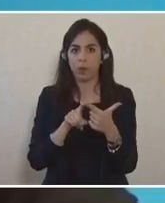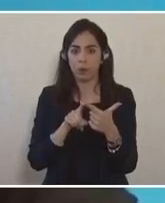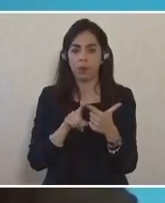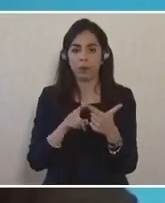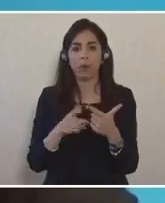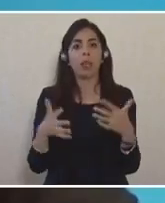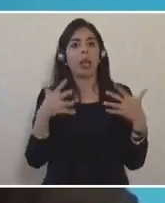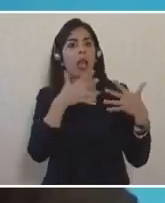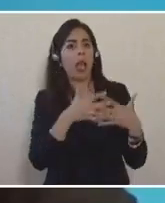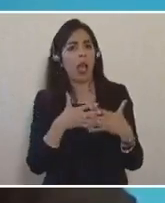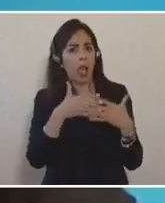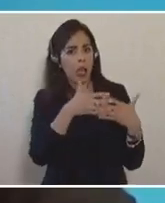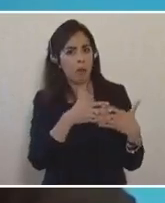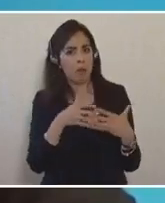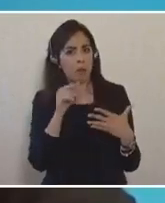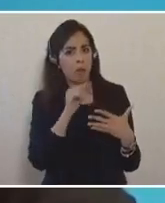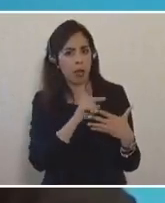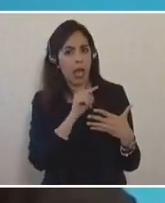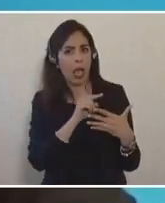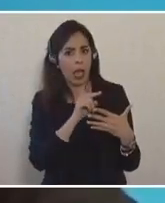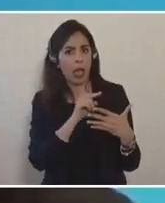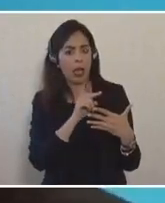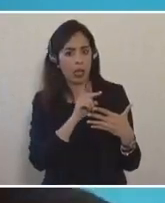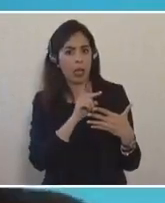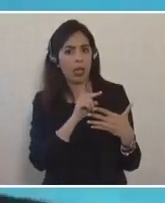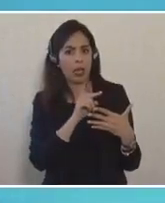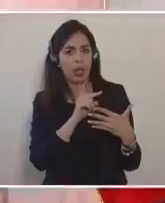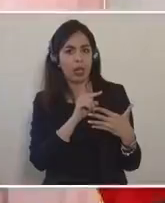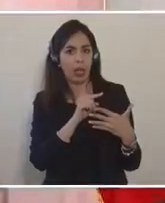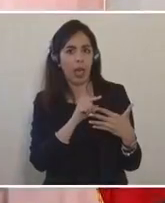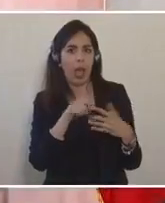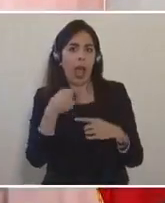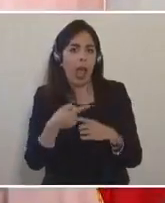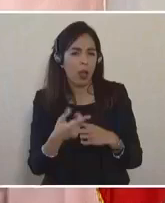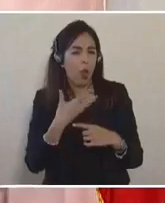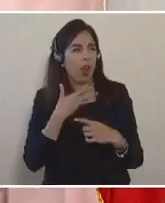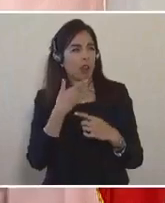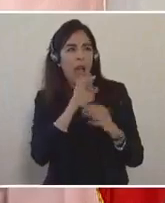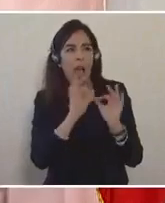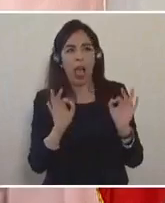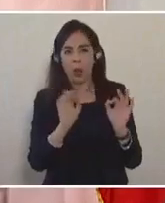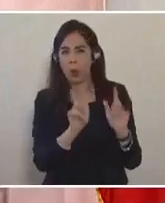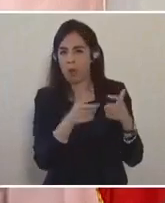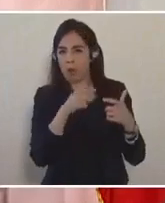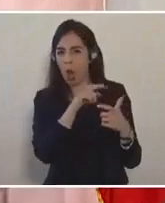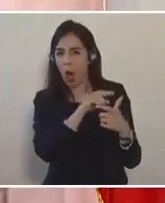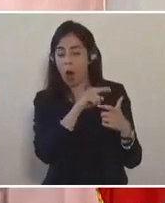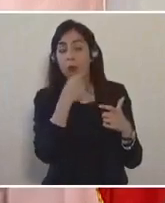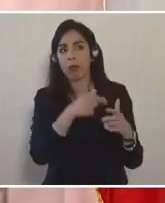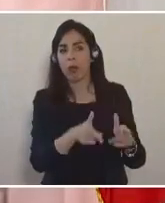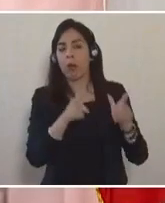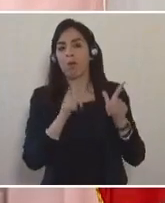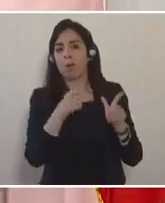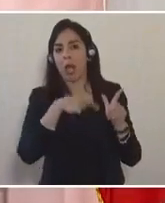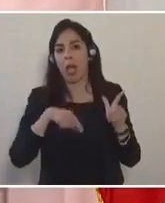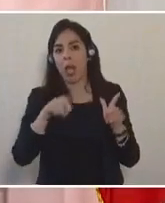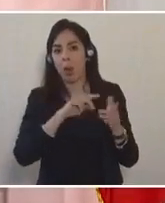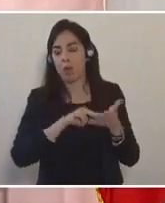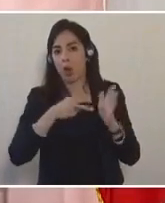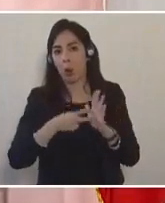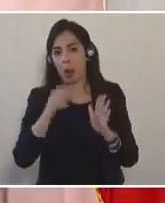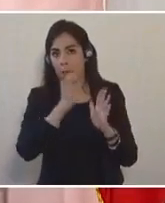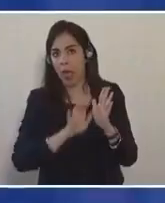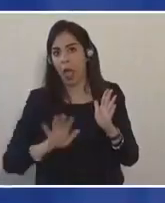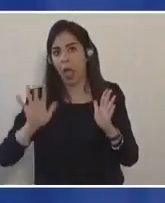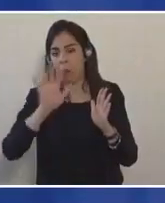still at this point? Please, Ursula. Thank you. Yes, so it's very clear. The countries you